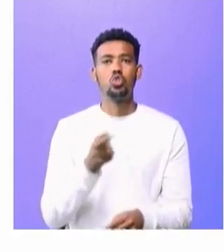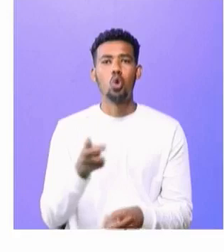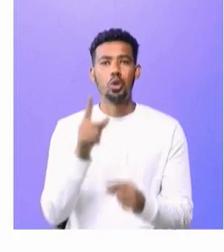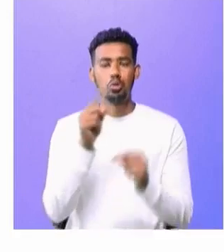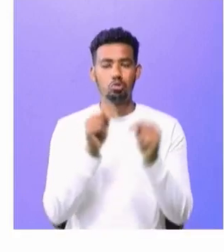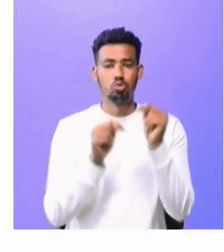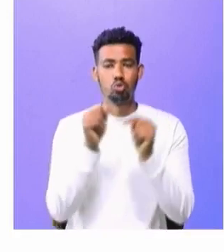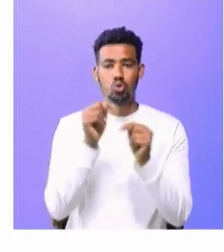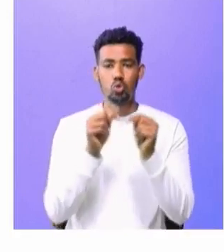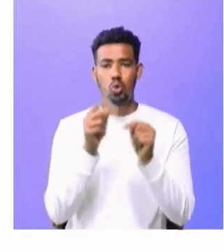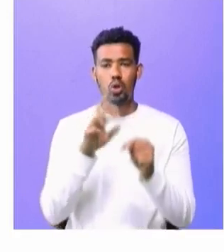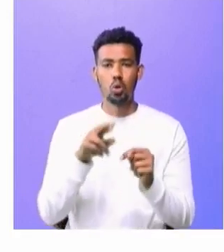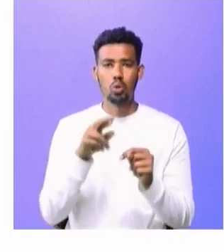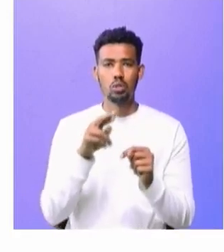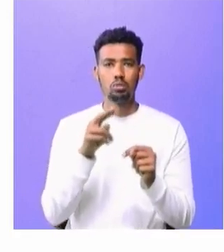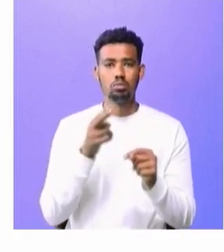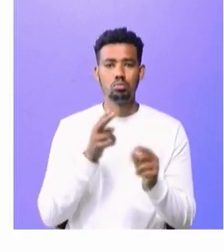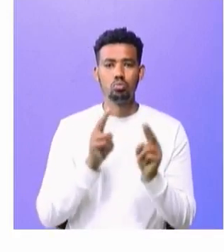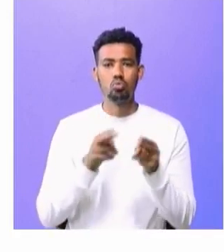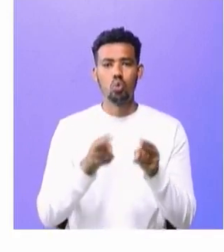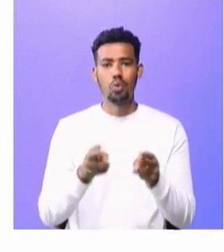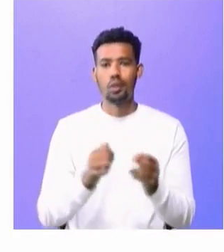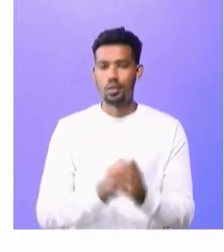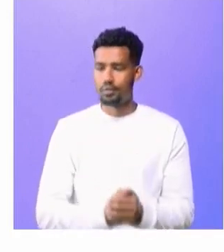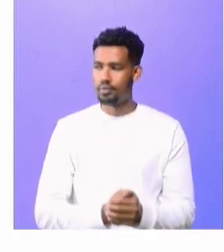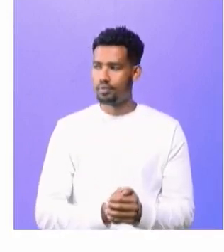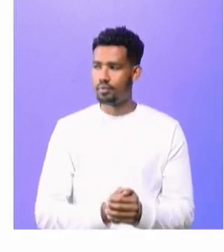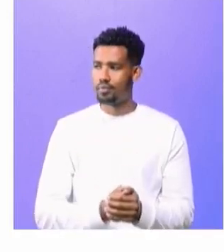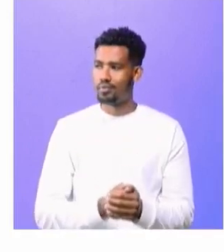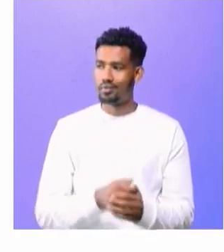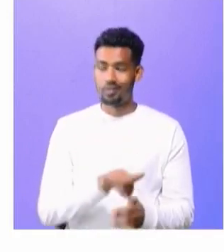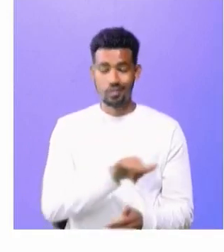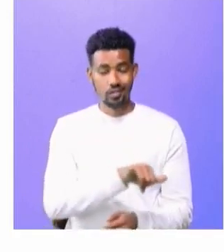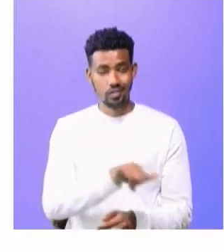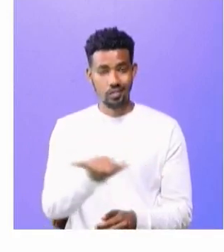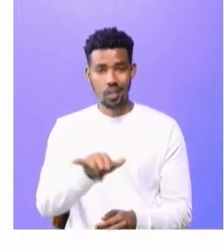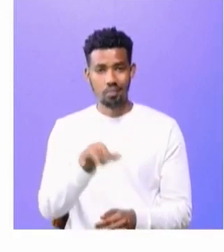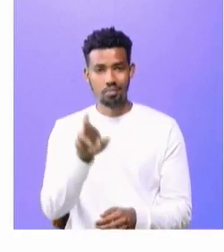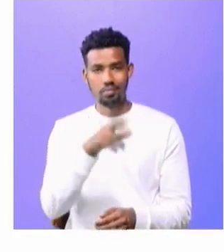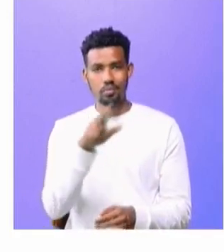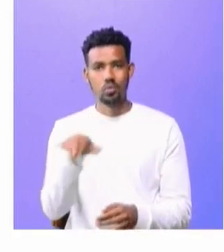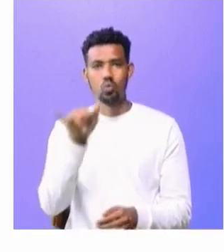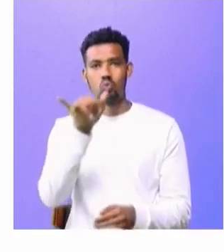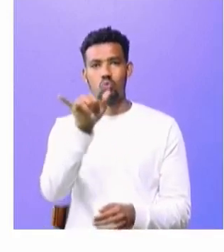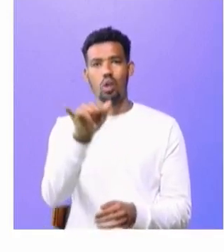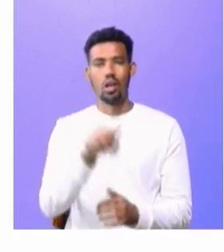story, the same thing, cancel, stories.